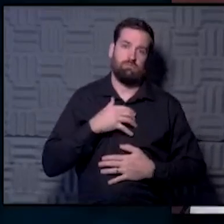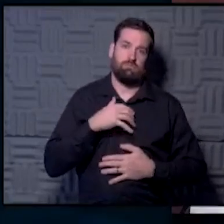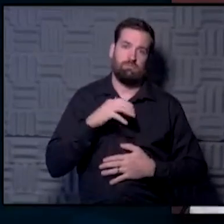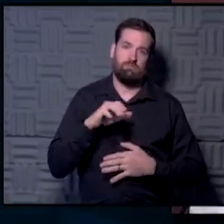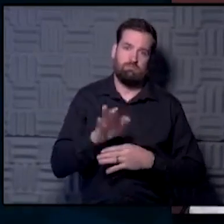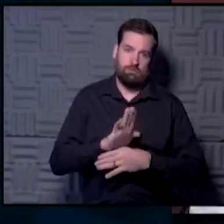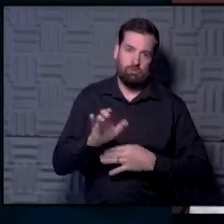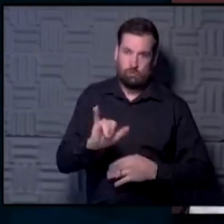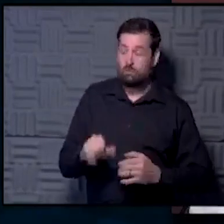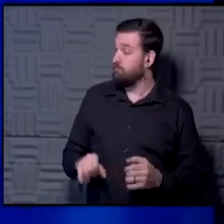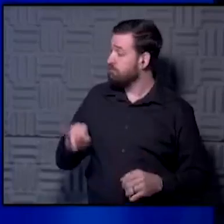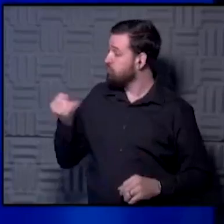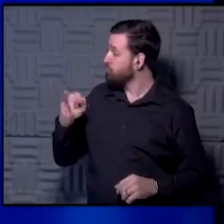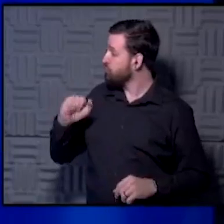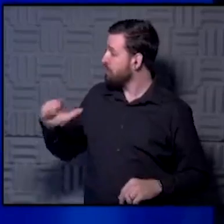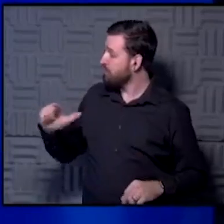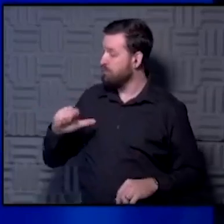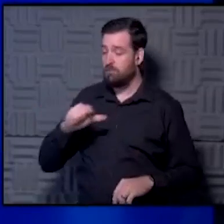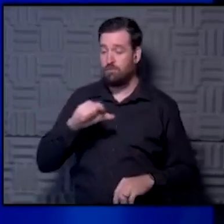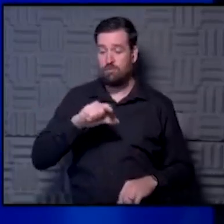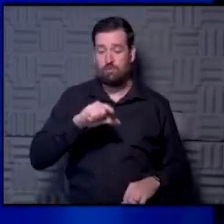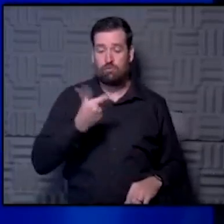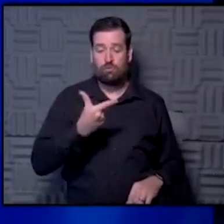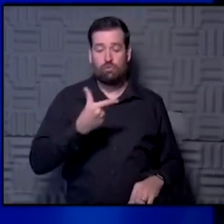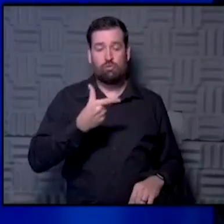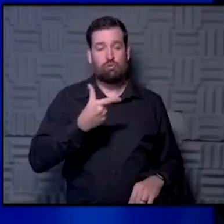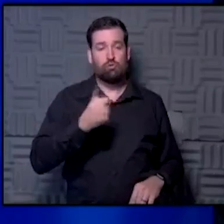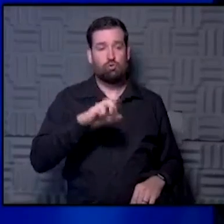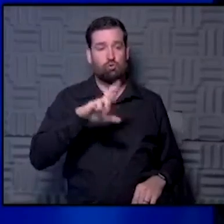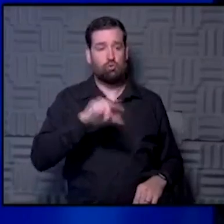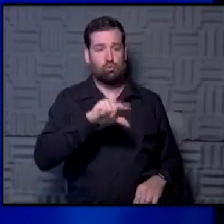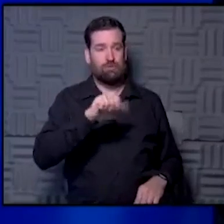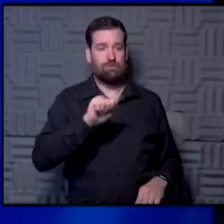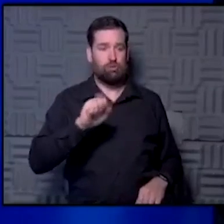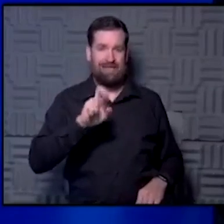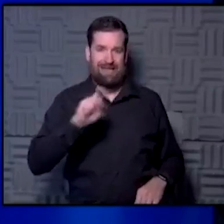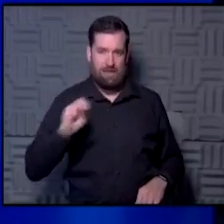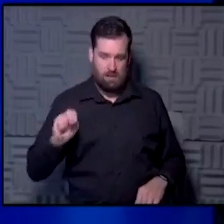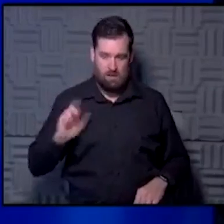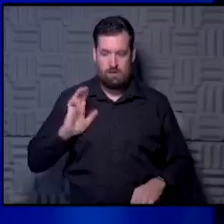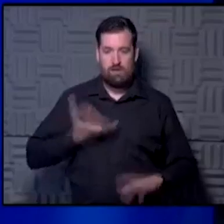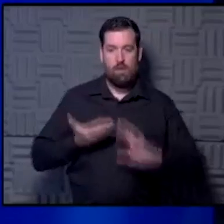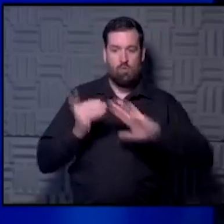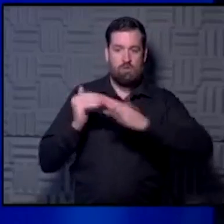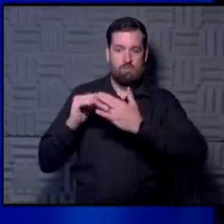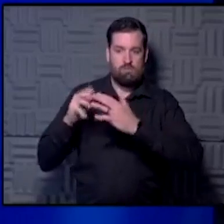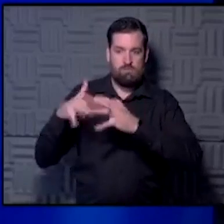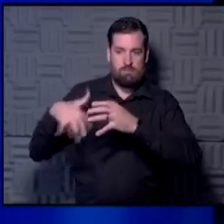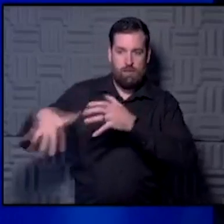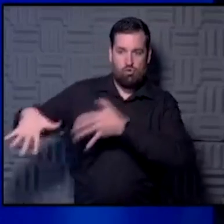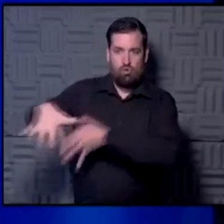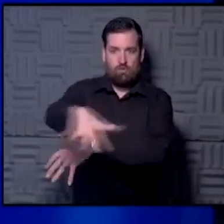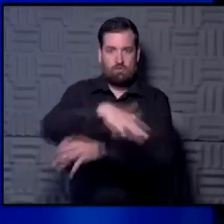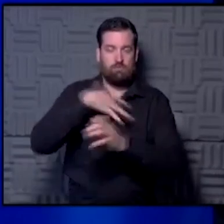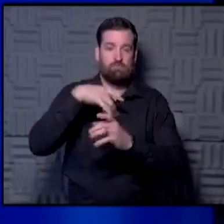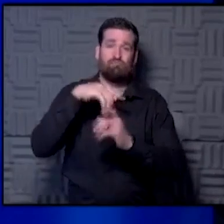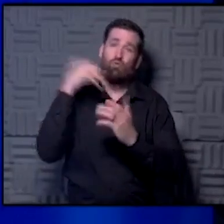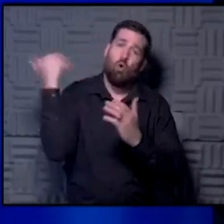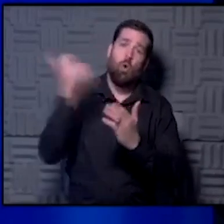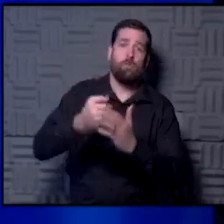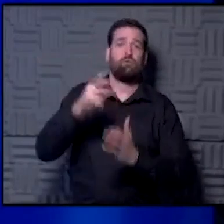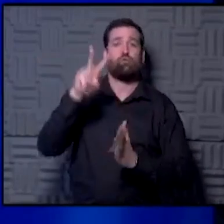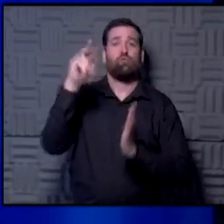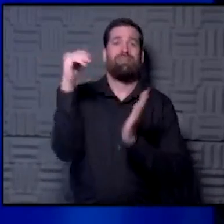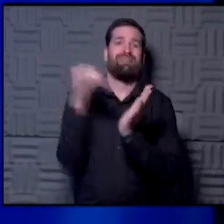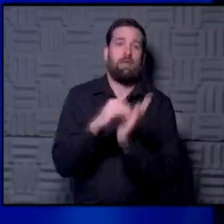great. Joe? All right, Georgianne says that on Halloween, our neighborhood gets almost 2,000 kids.